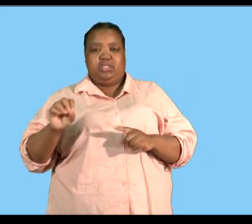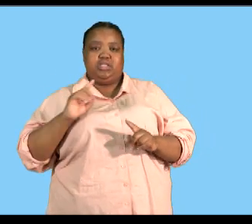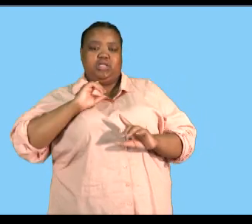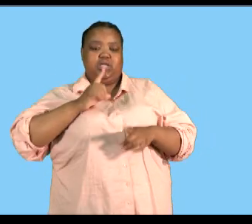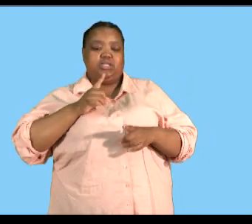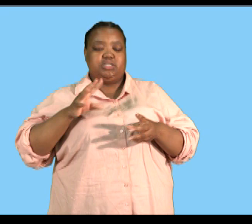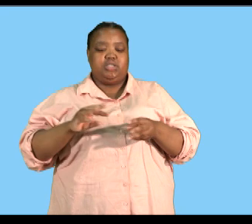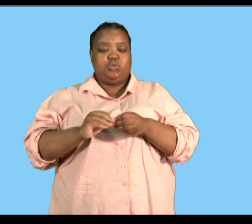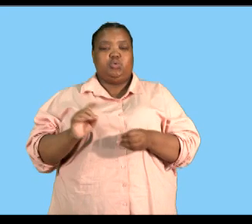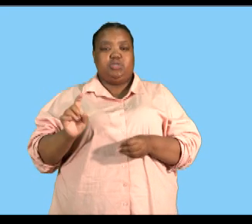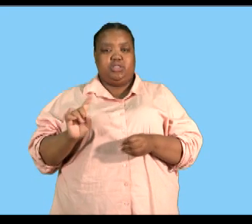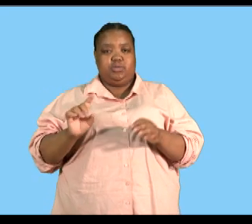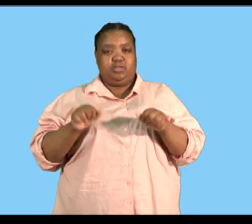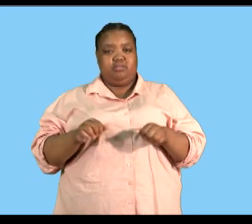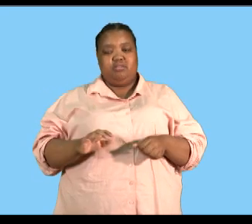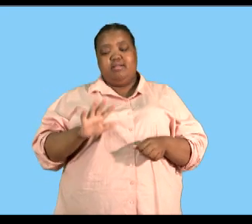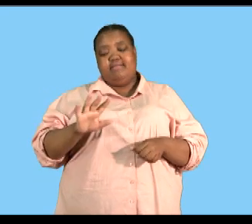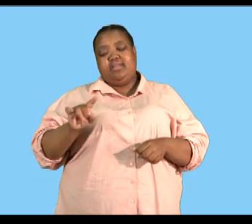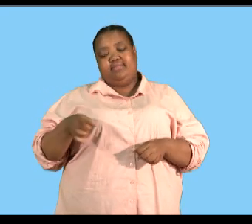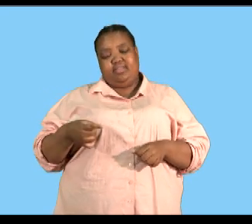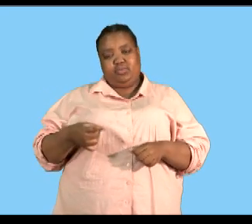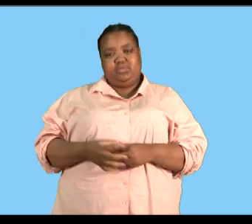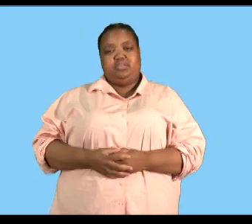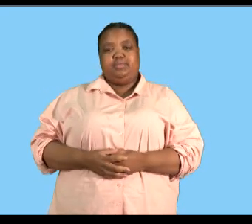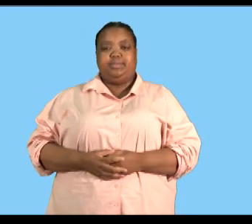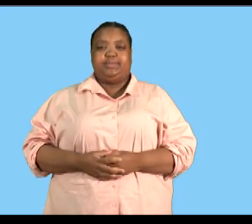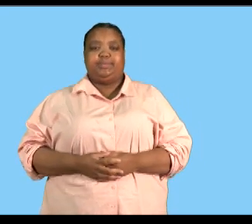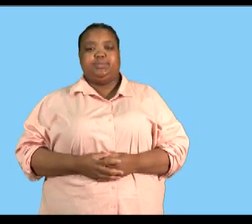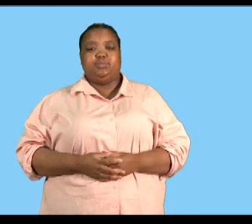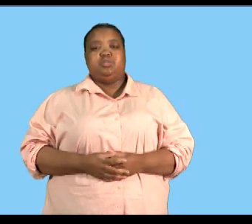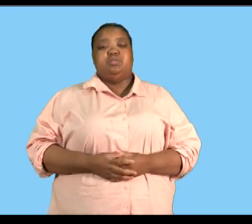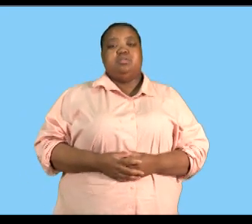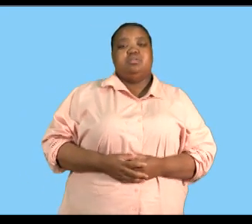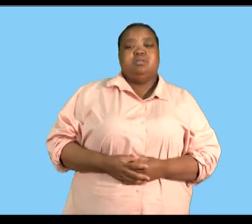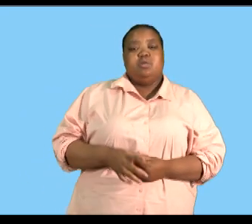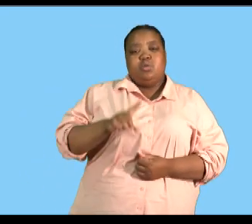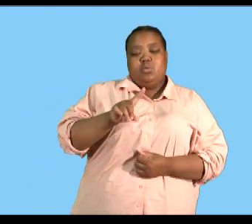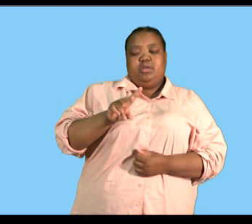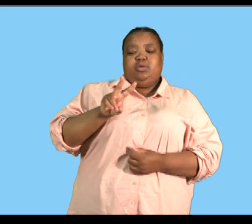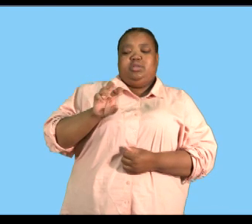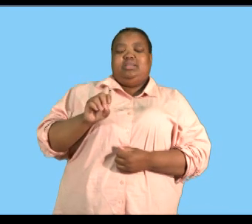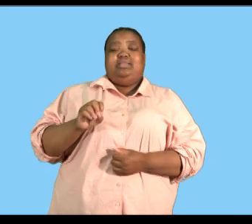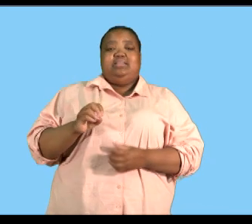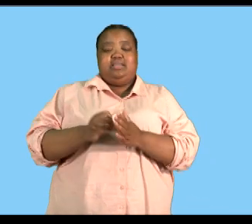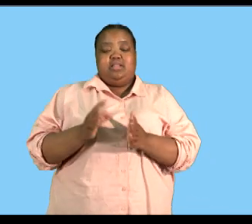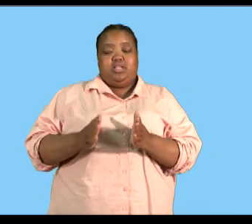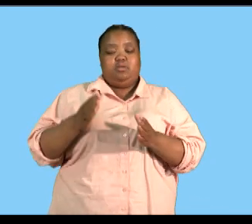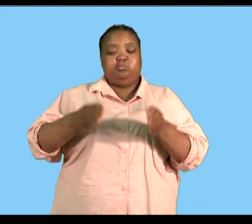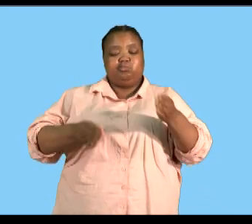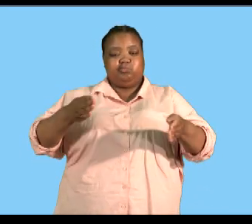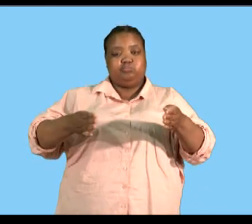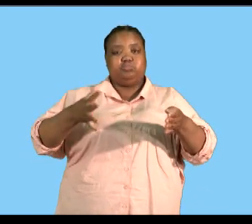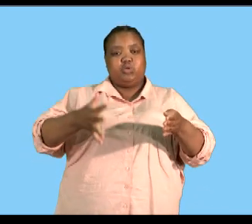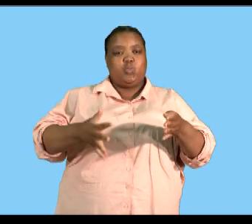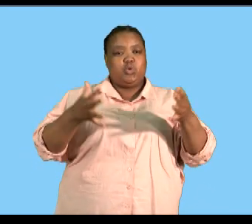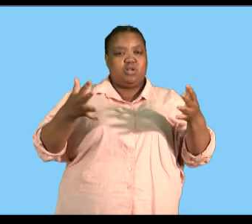this gives us a total amount of 5,000. So now, if 120 learners will be attending, we need